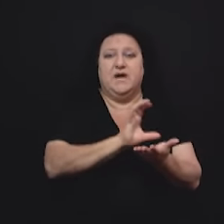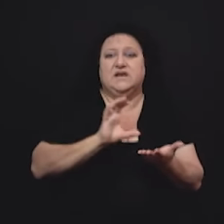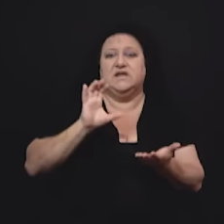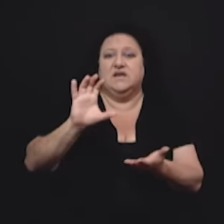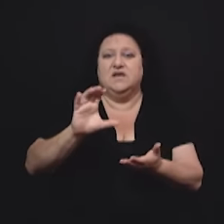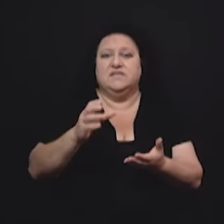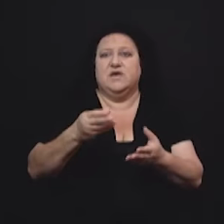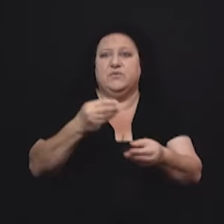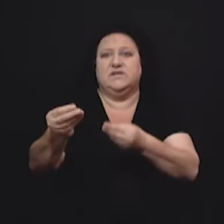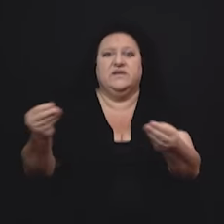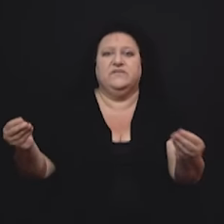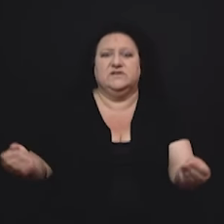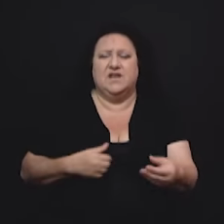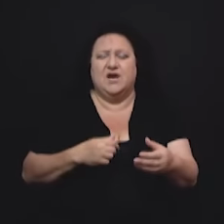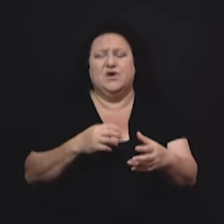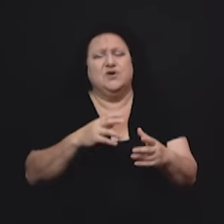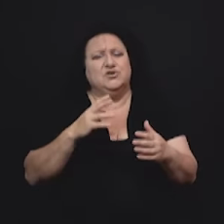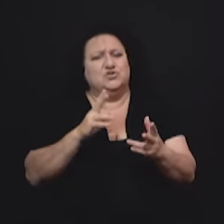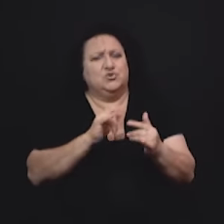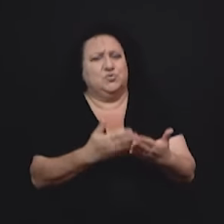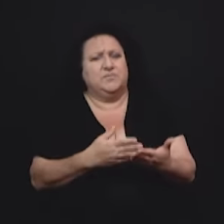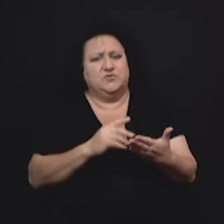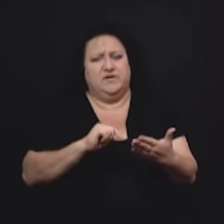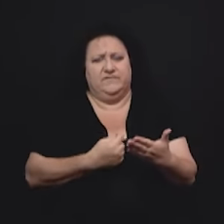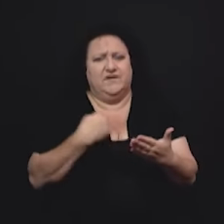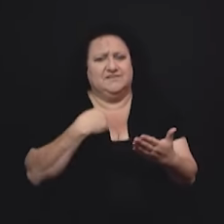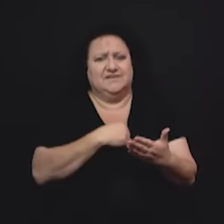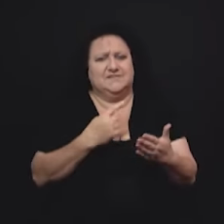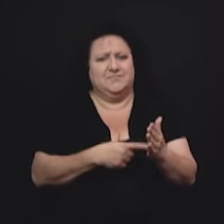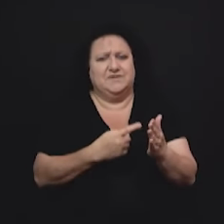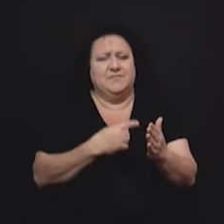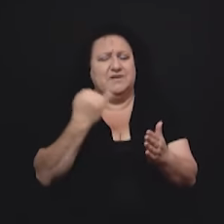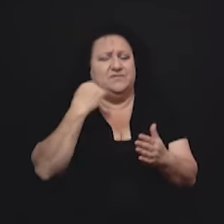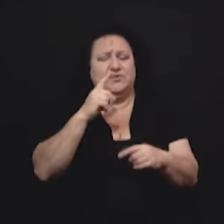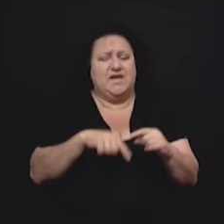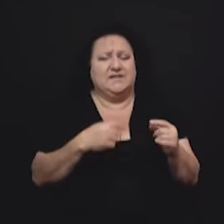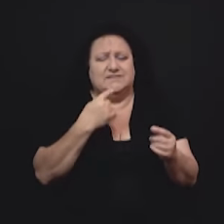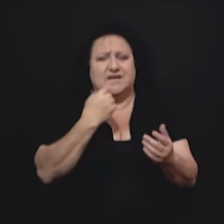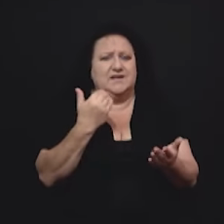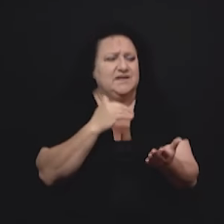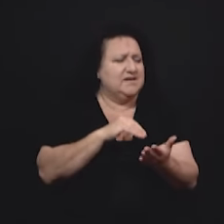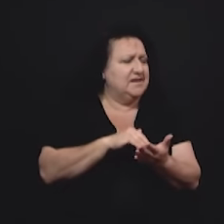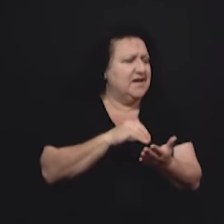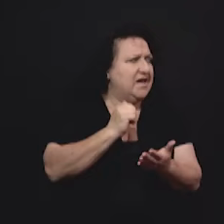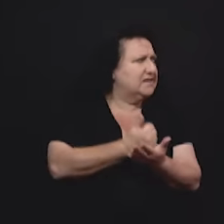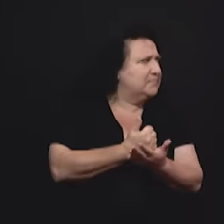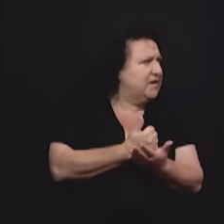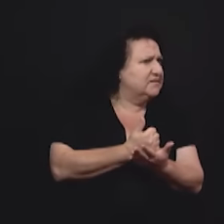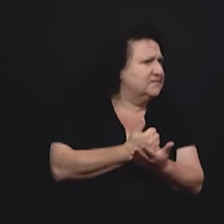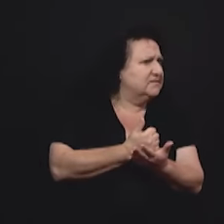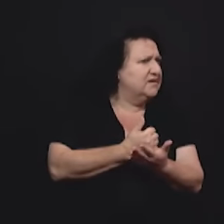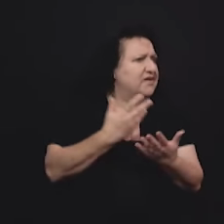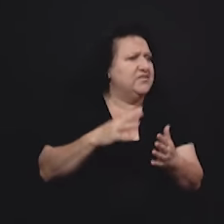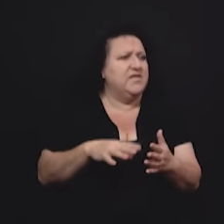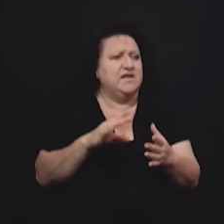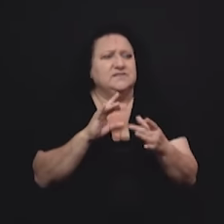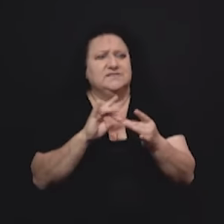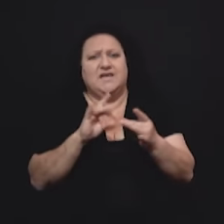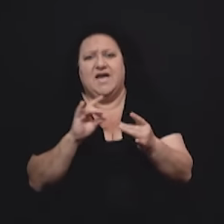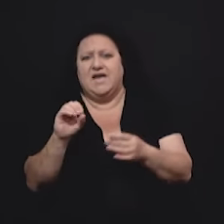on our toes. I tell people often, if you can't say amen, say ouch. If you can't say amen, I thought about getting that as a shirt,